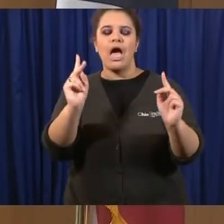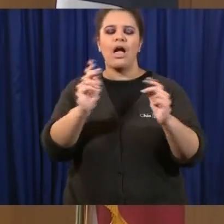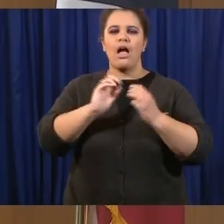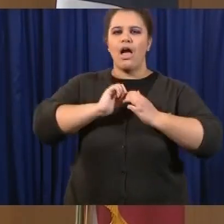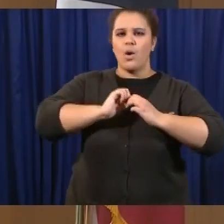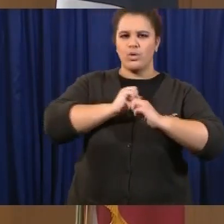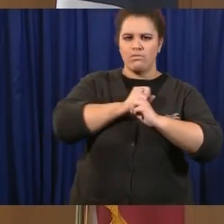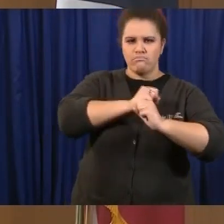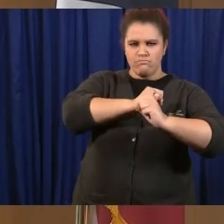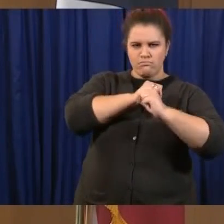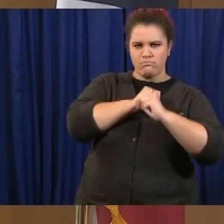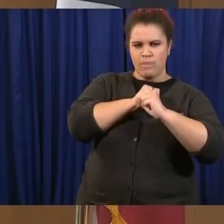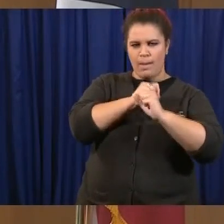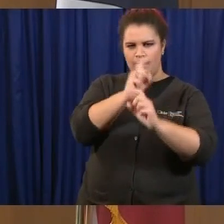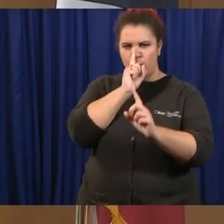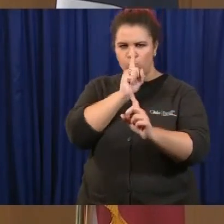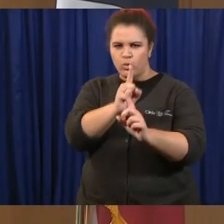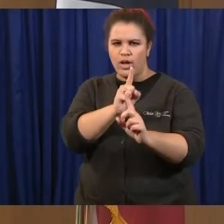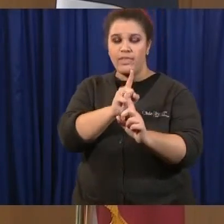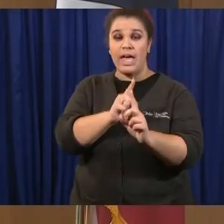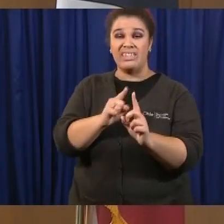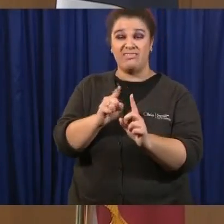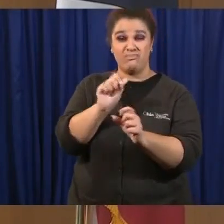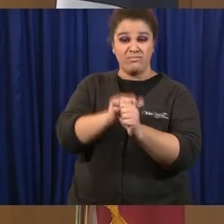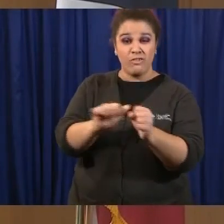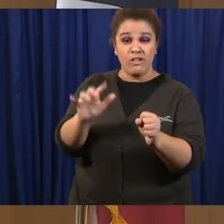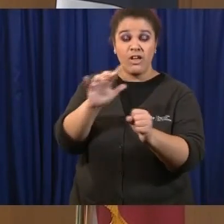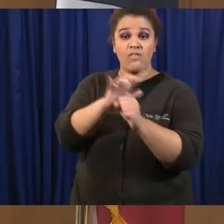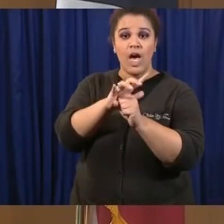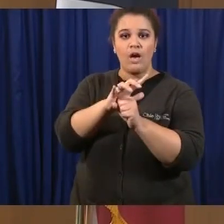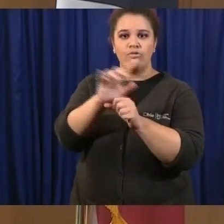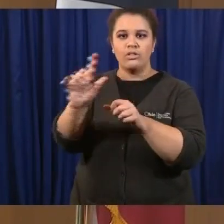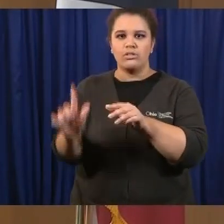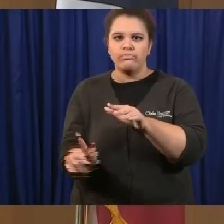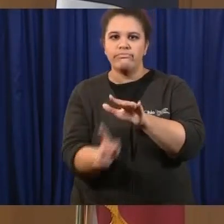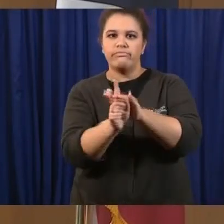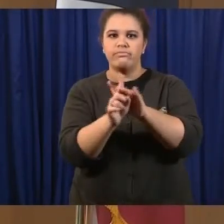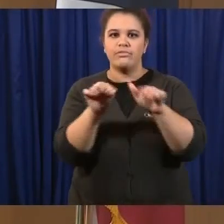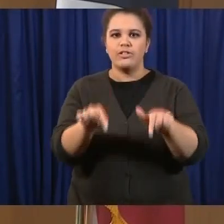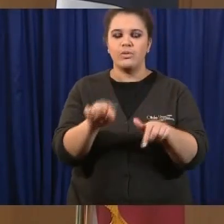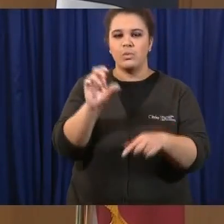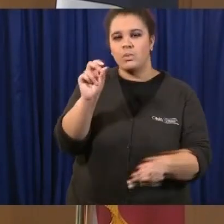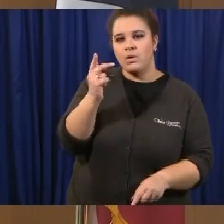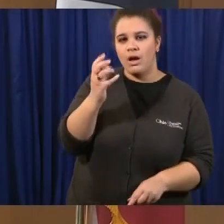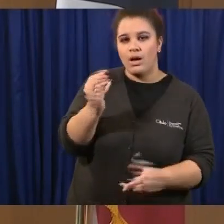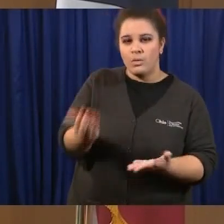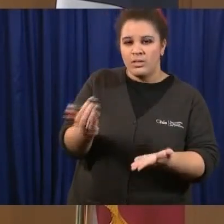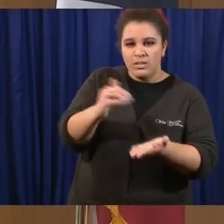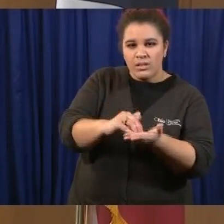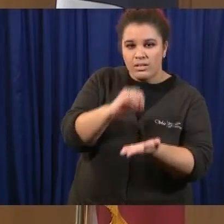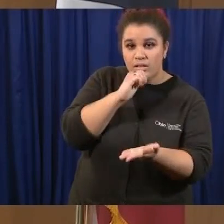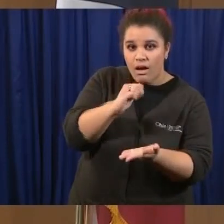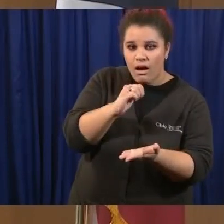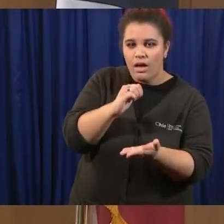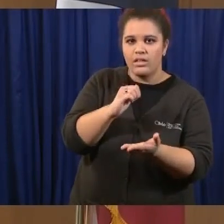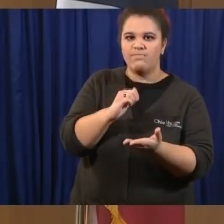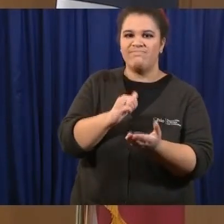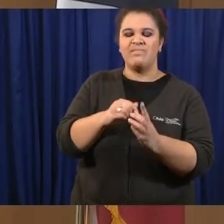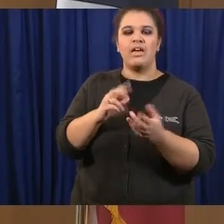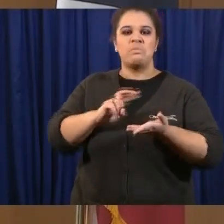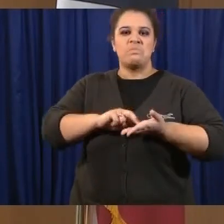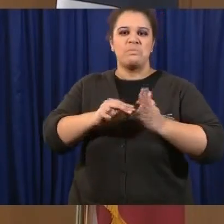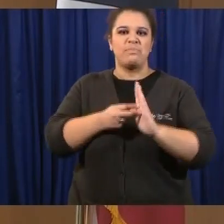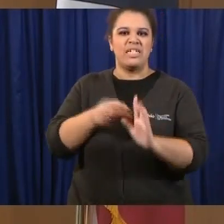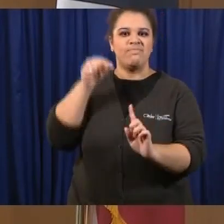brought back into the state of Ohio's communities by way of social and business interactions with those coming in from outside of the state?